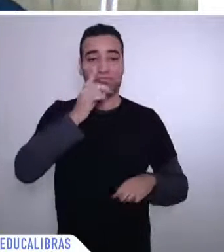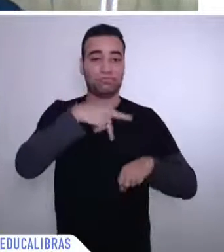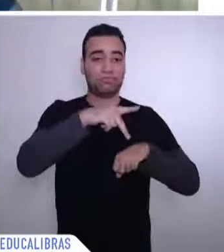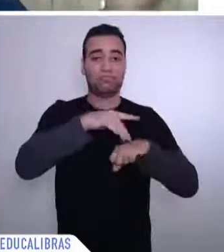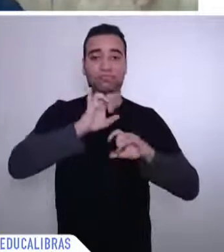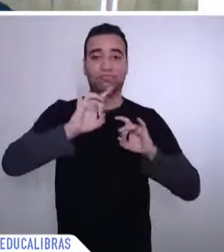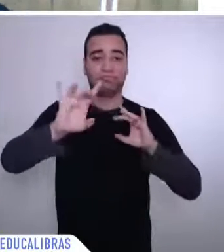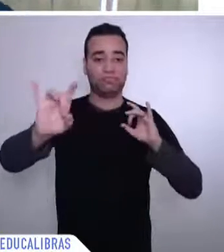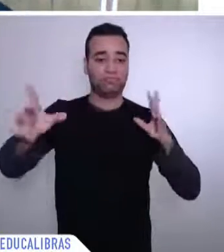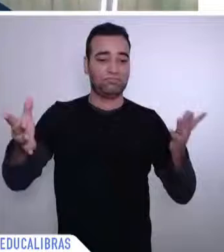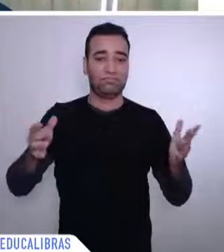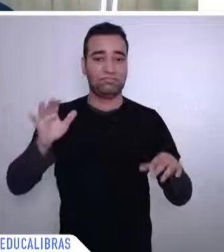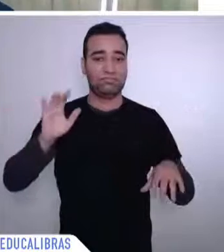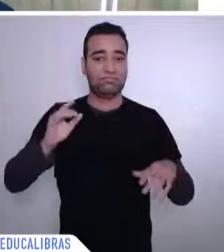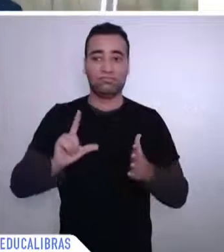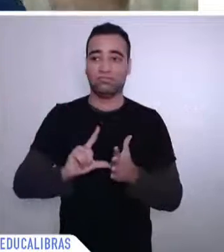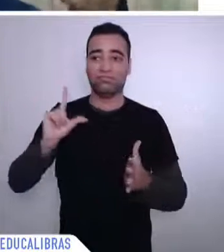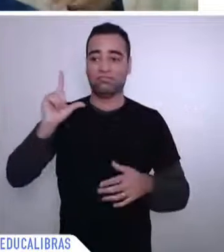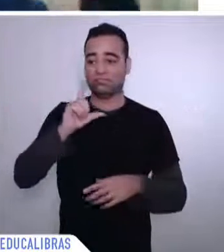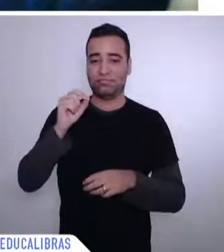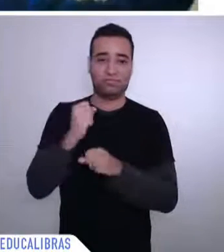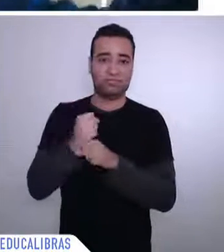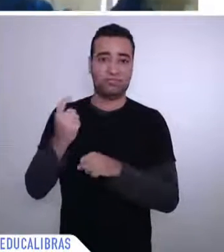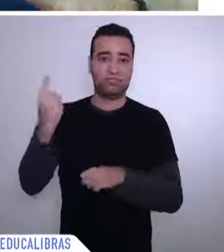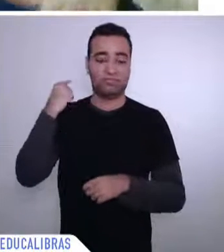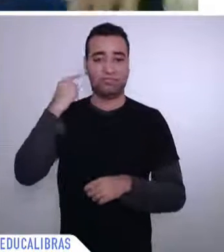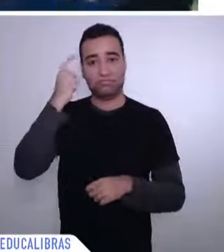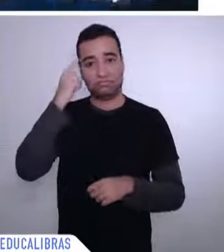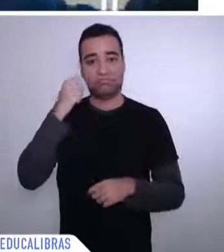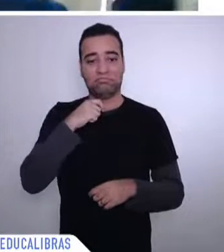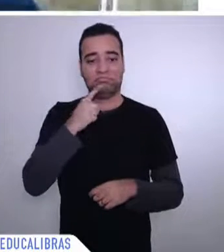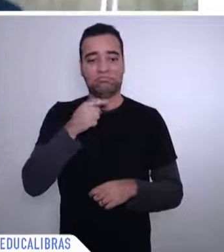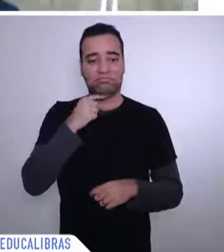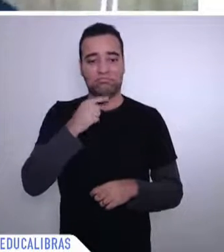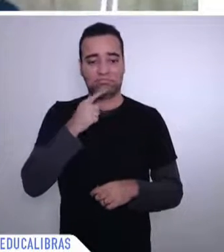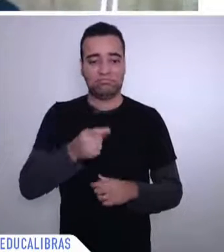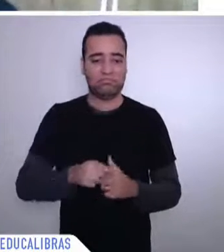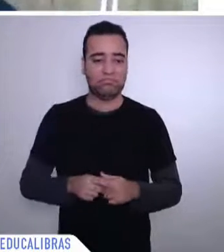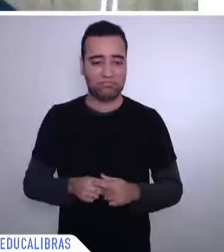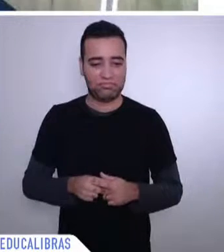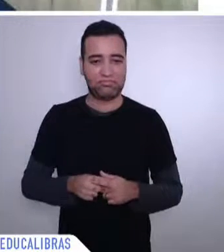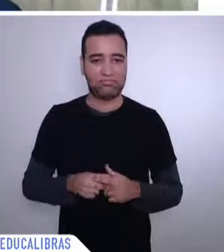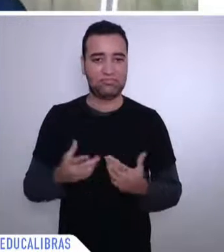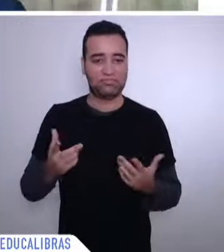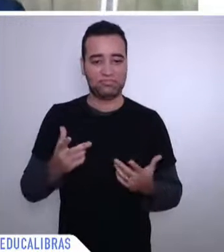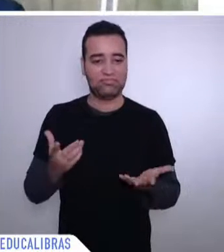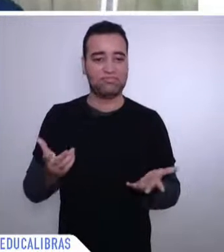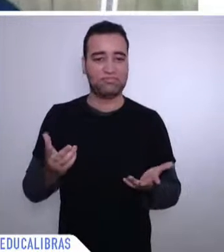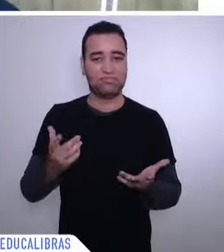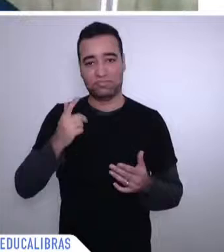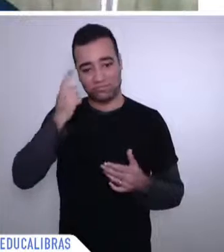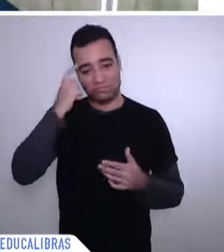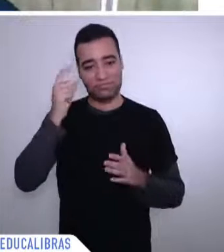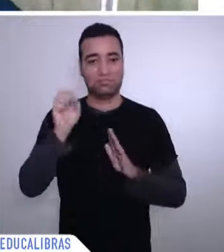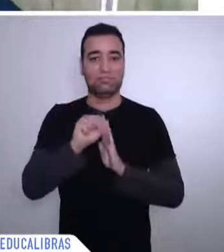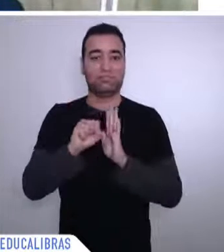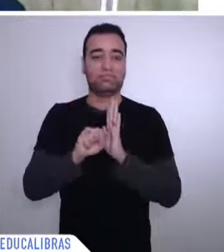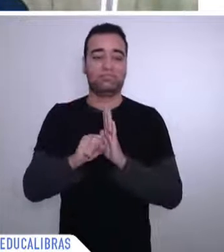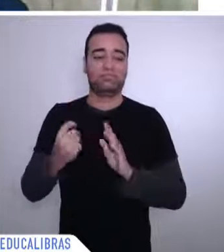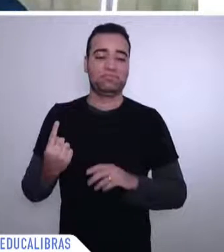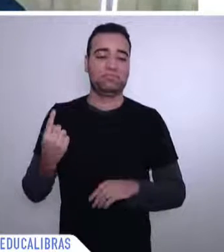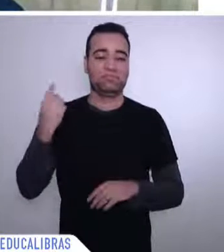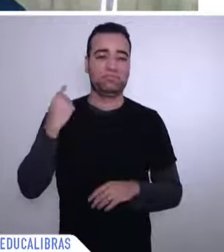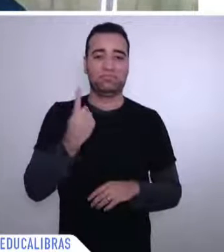live now and talking about things and in a certain way that I could never imagine 10 years ago.